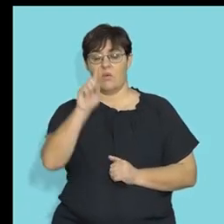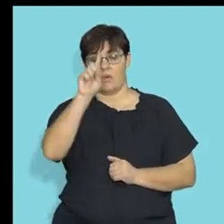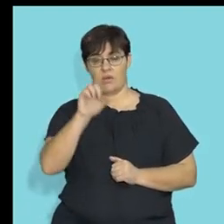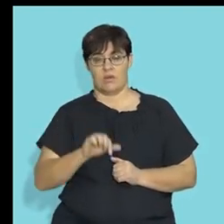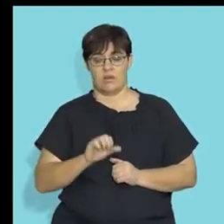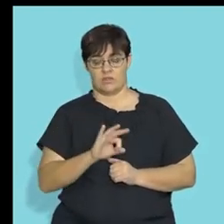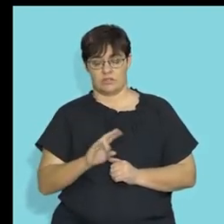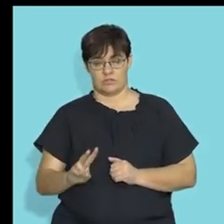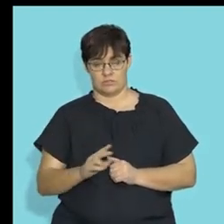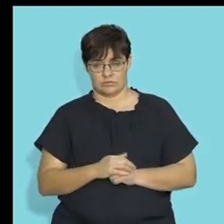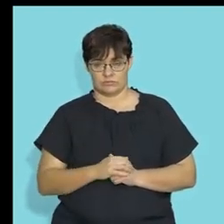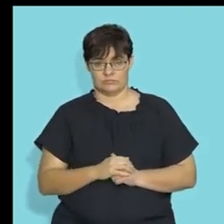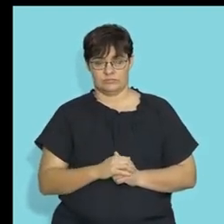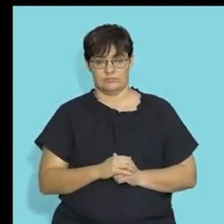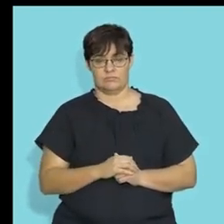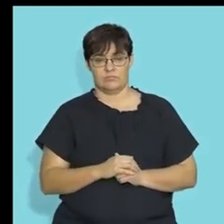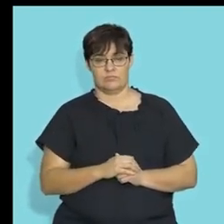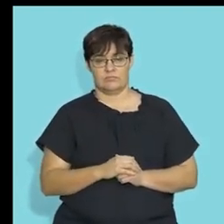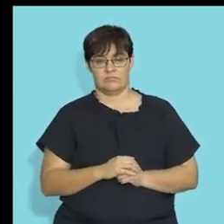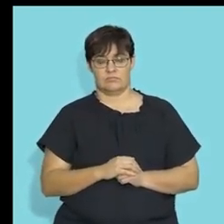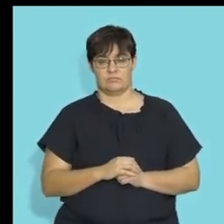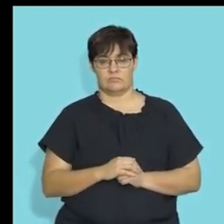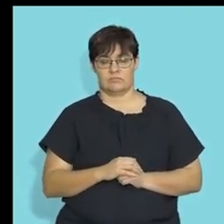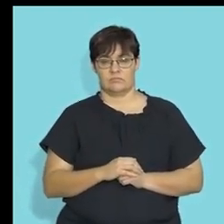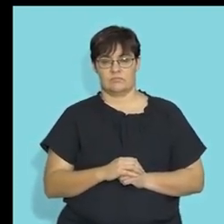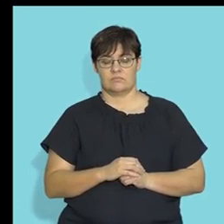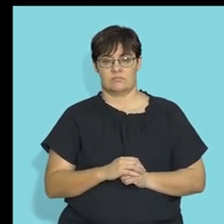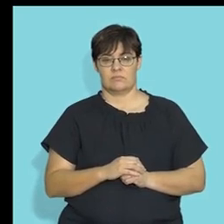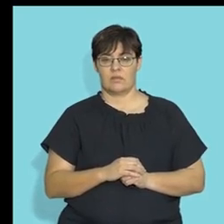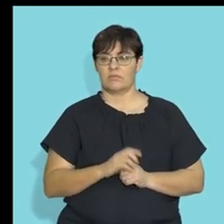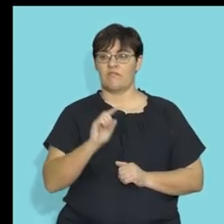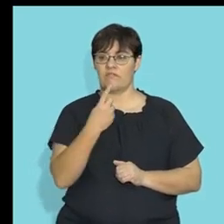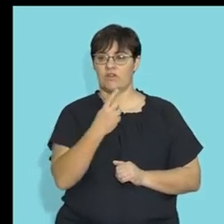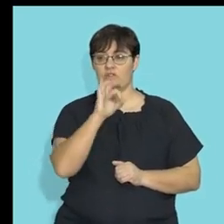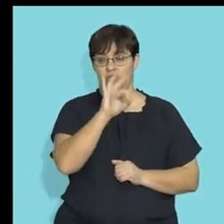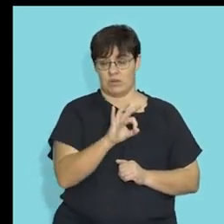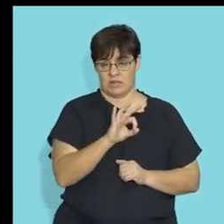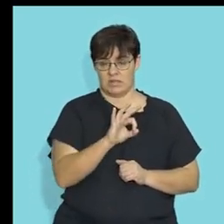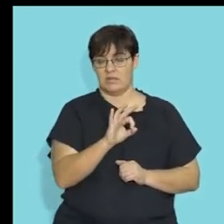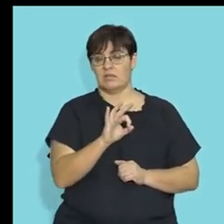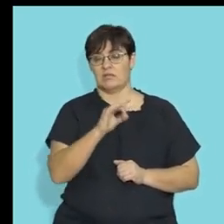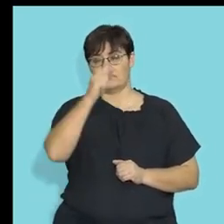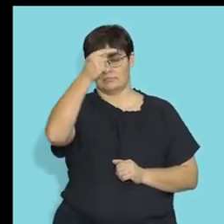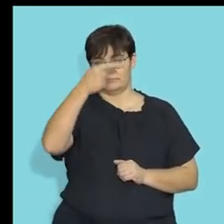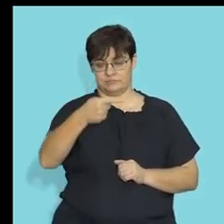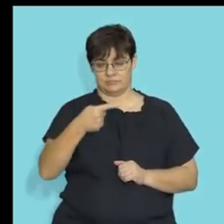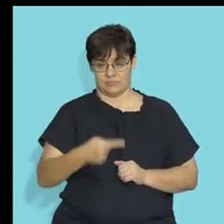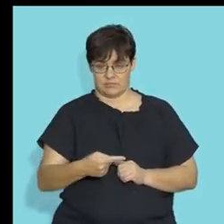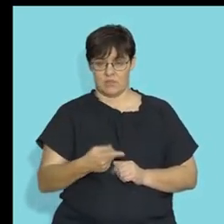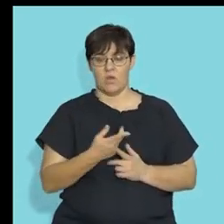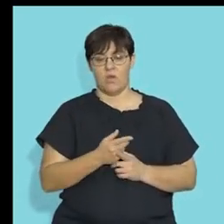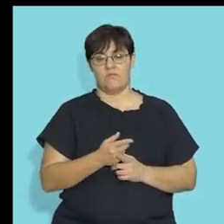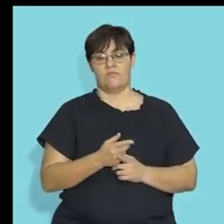then 1 over 32. Those are the first 3 terms of this